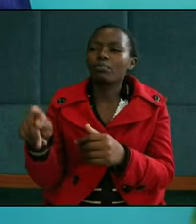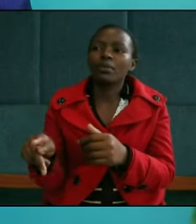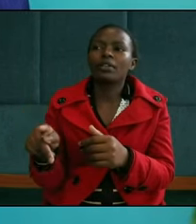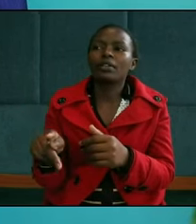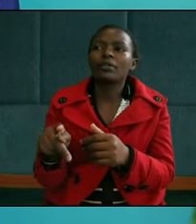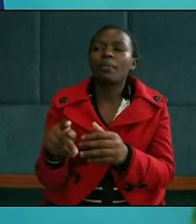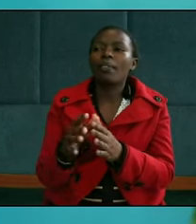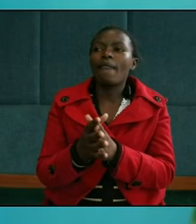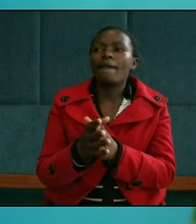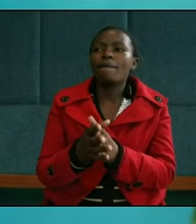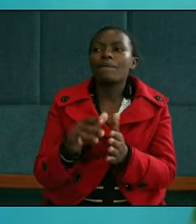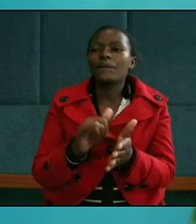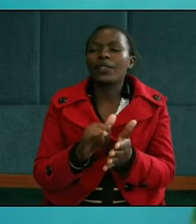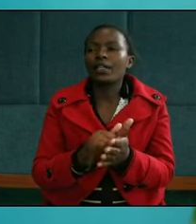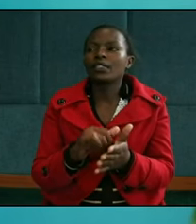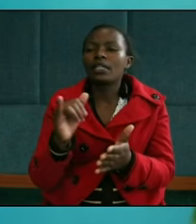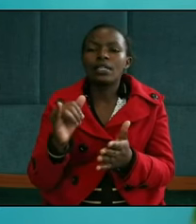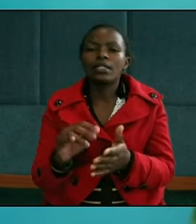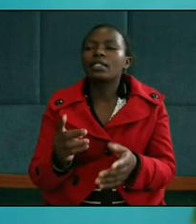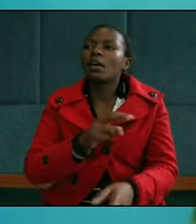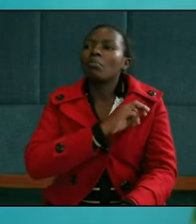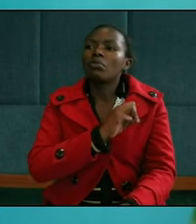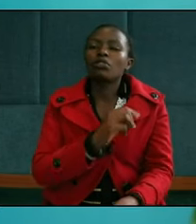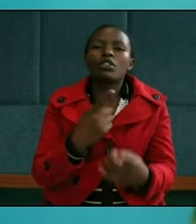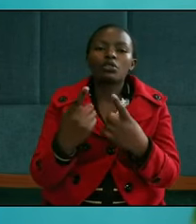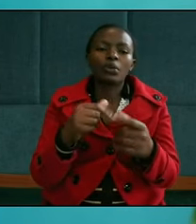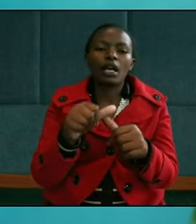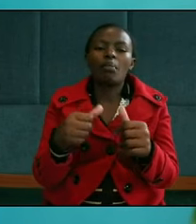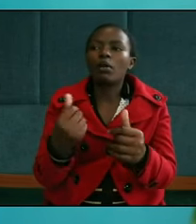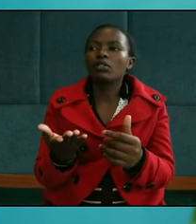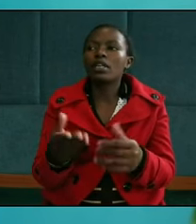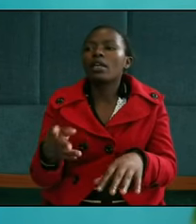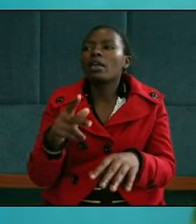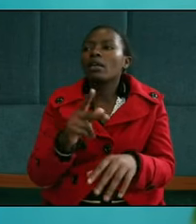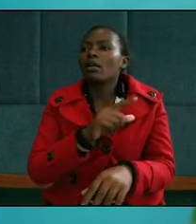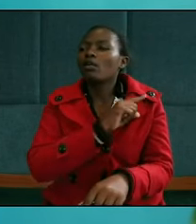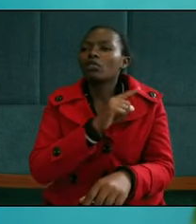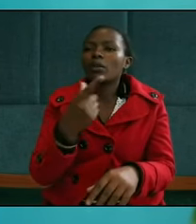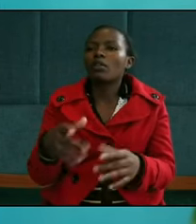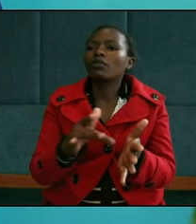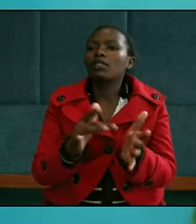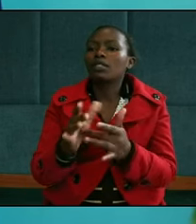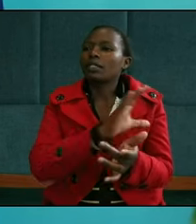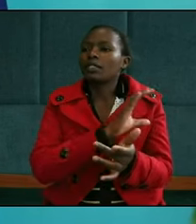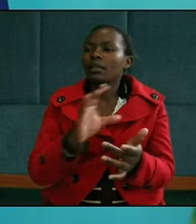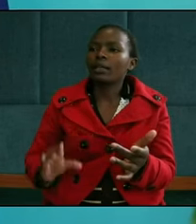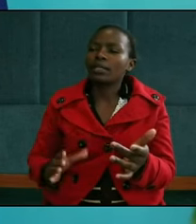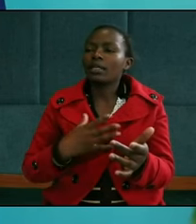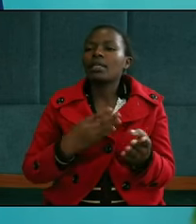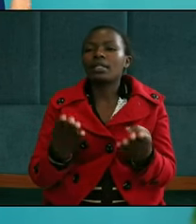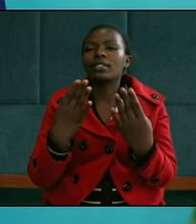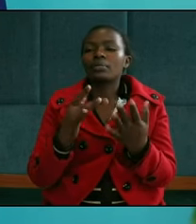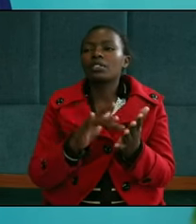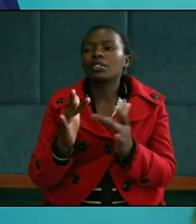of the Voice of Prophecy is to proclaim the everlasting gospel of Christ, leading people to accept Jesus as their personal